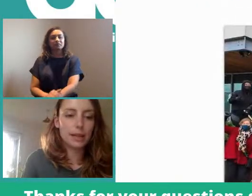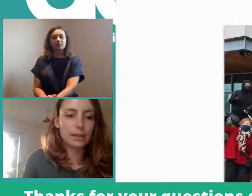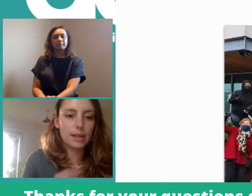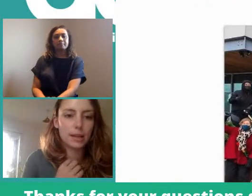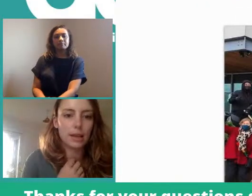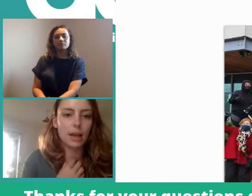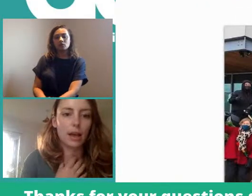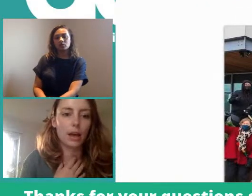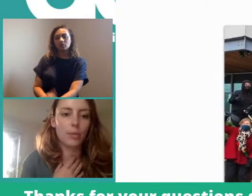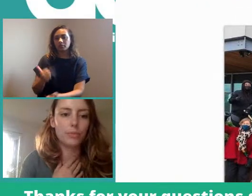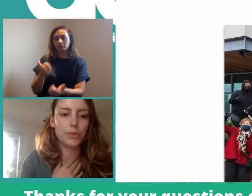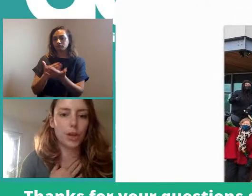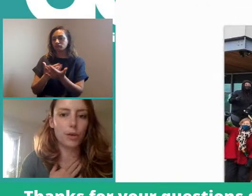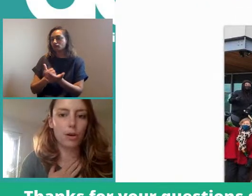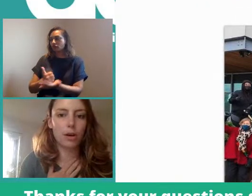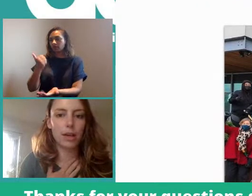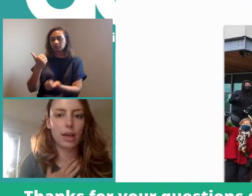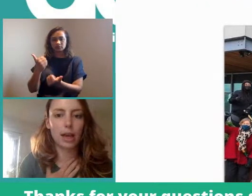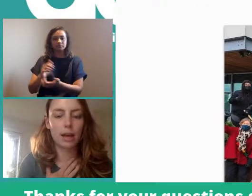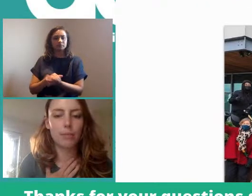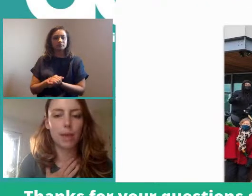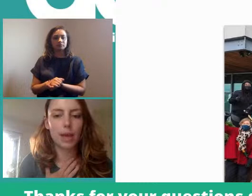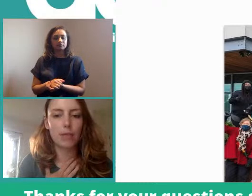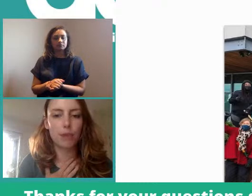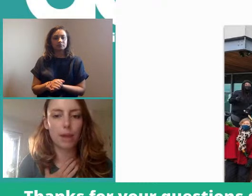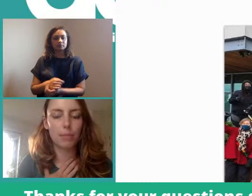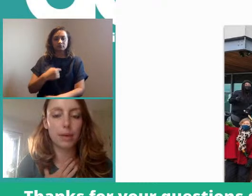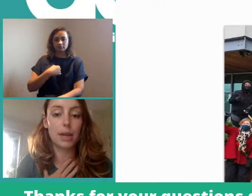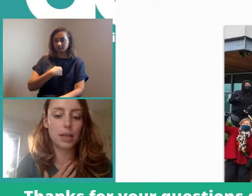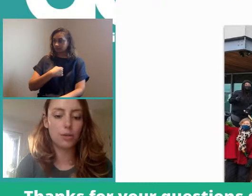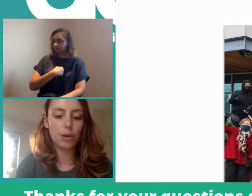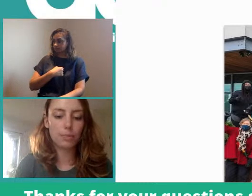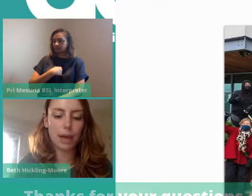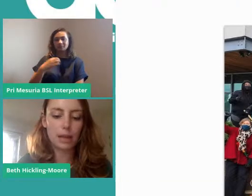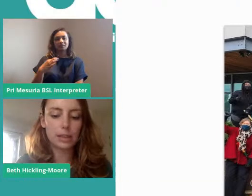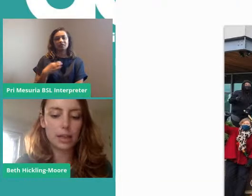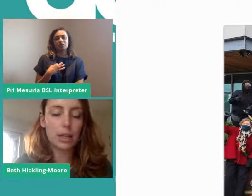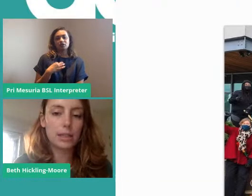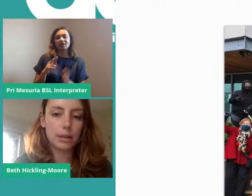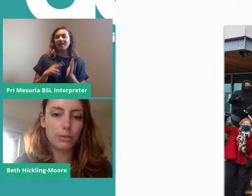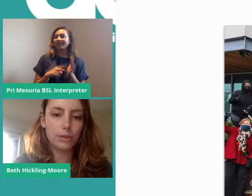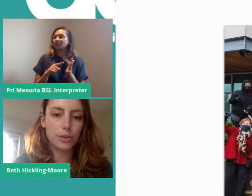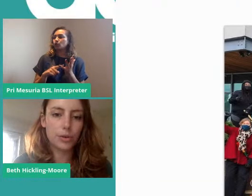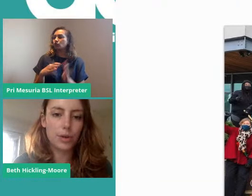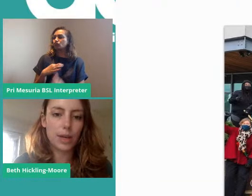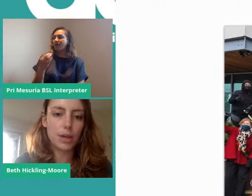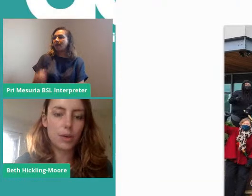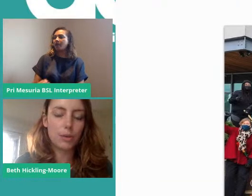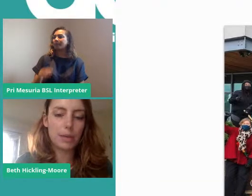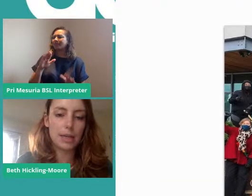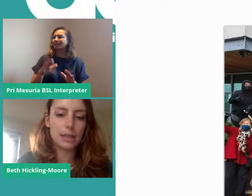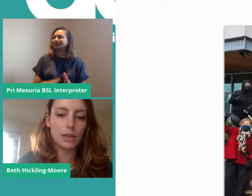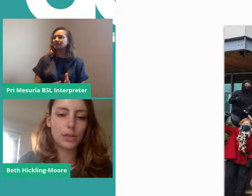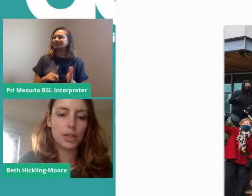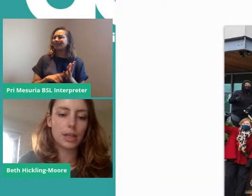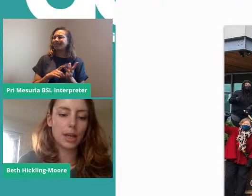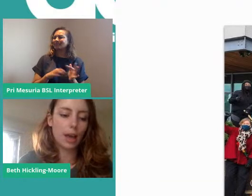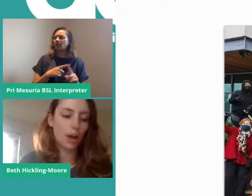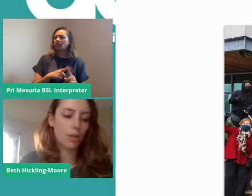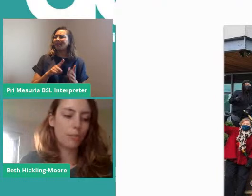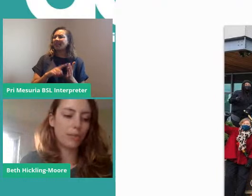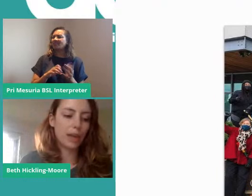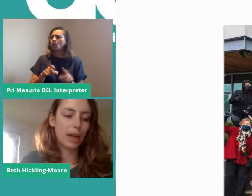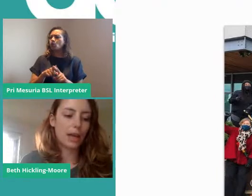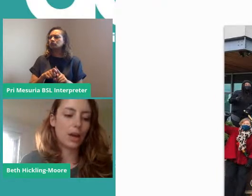Fabulous. Thanks, Nick. So I am a rep, an NEU rep, at Little Ilford School in Newham in East London.